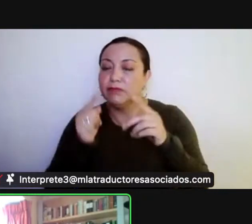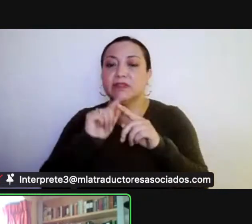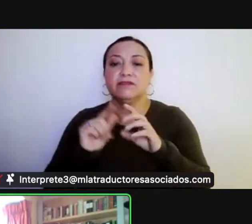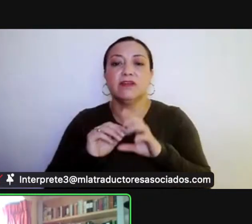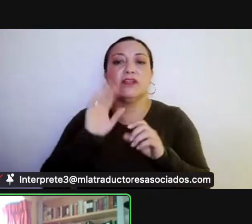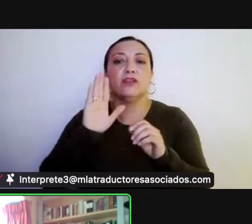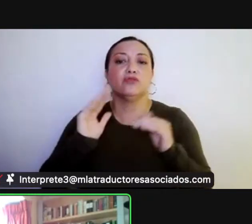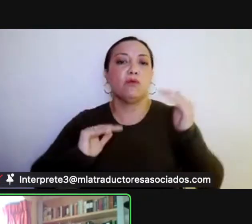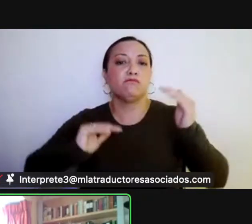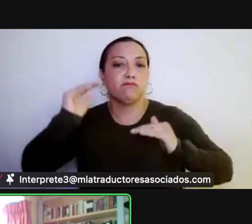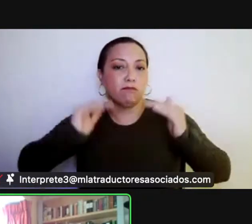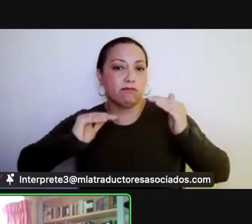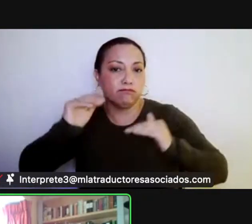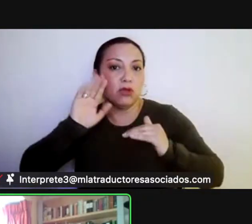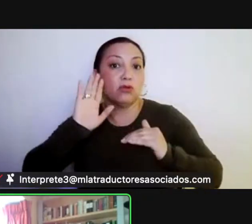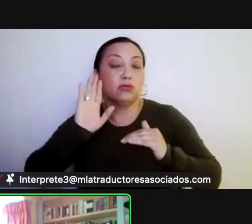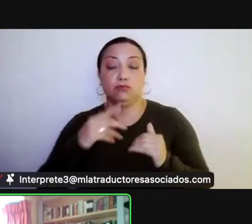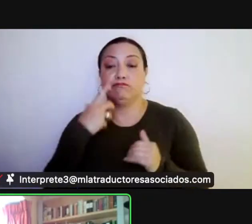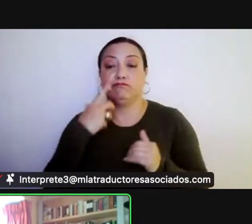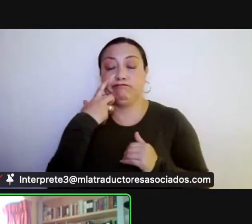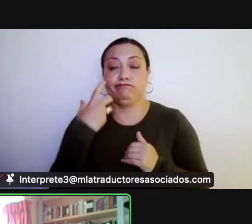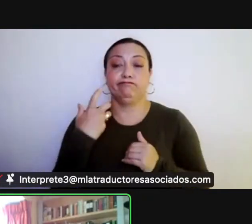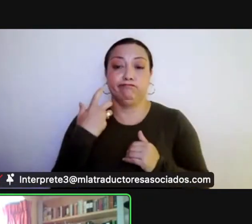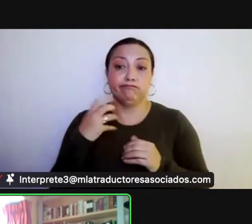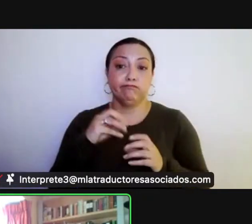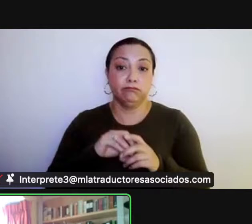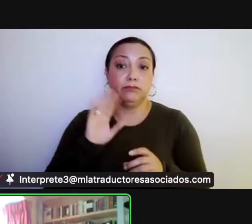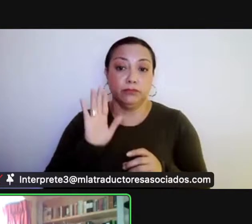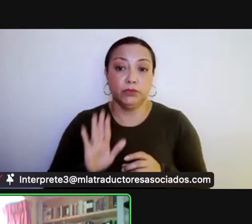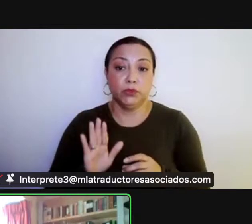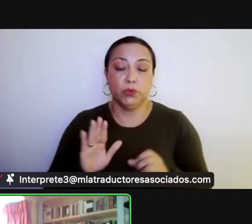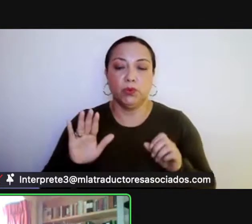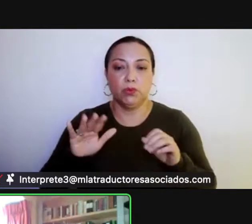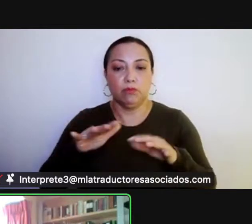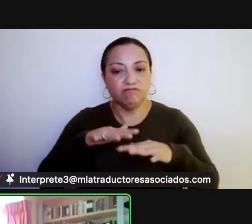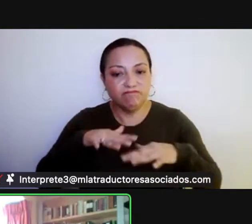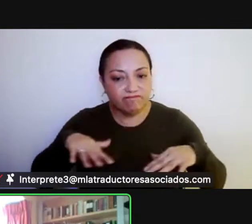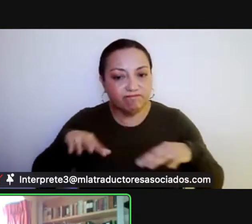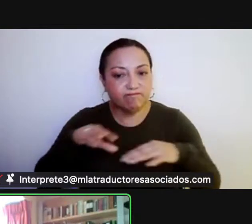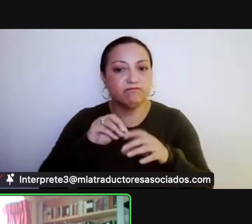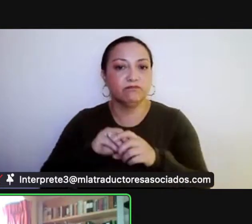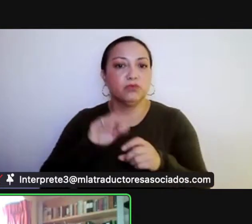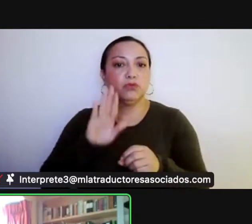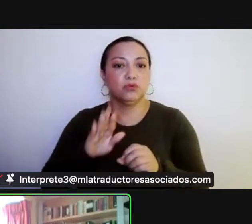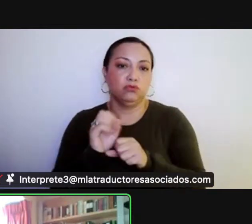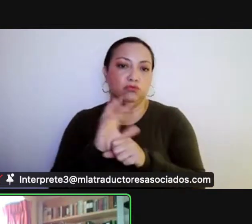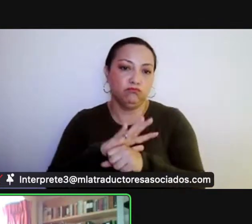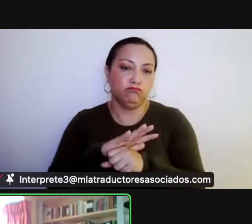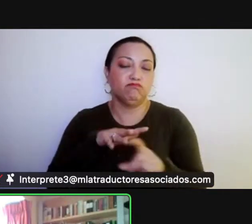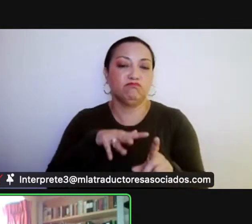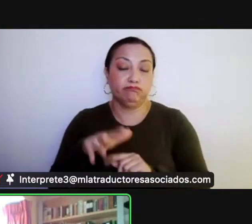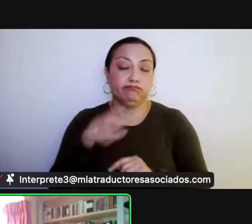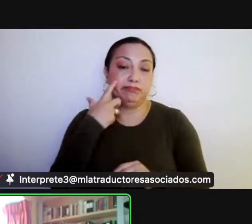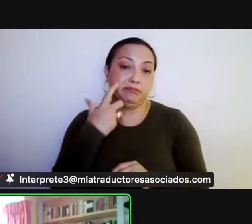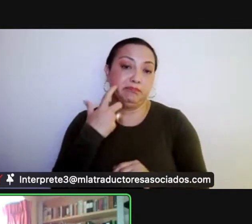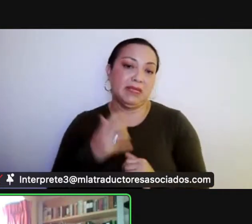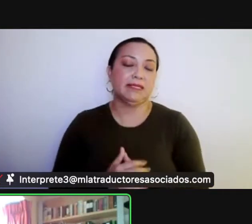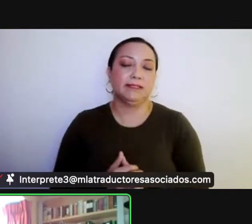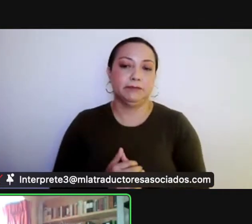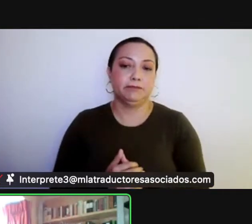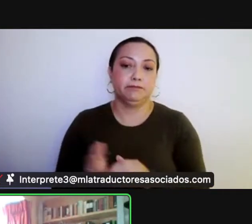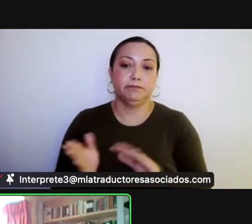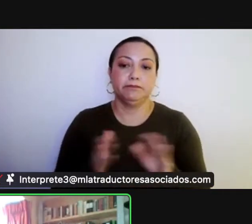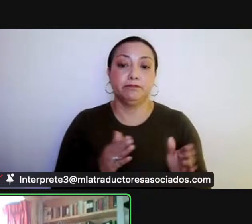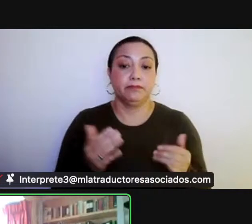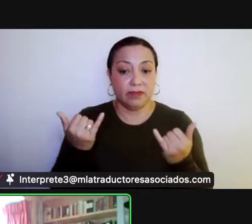all some of the ingredients of inequality that are present in this pandemic scenario. I'm going